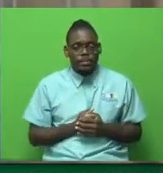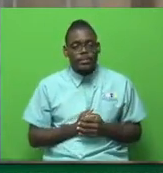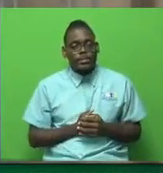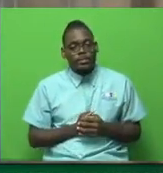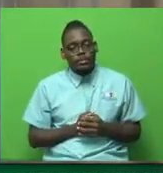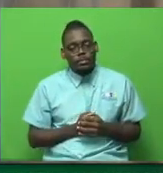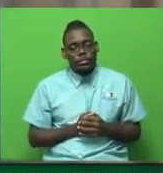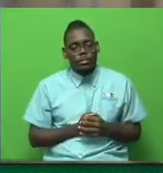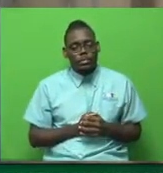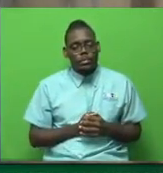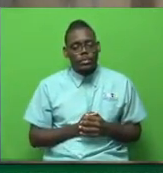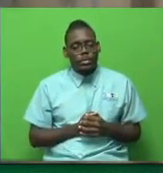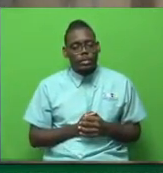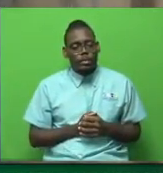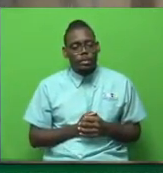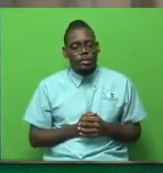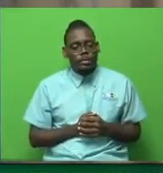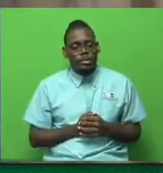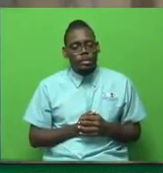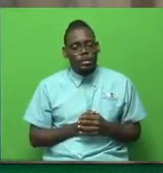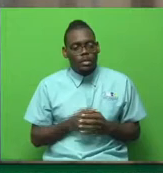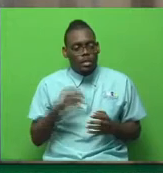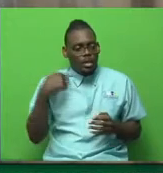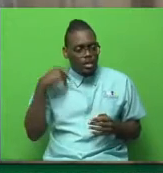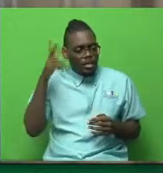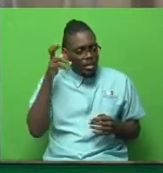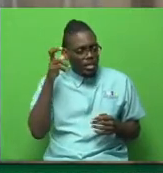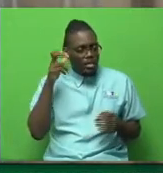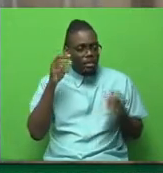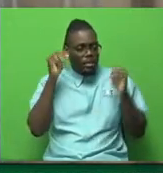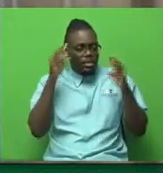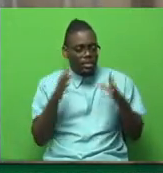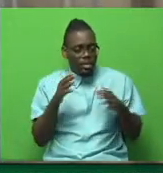Madam speaker listening to the minister on Monday going